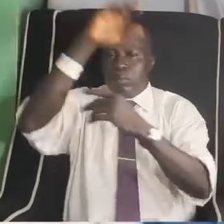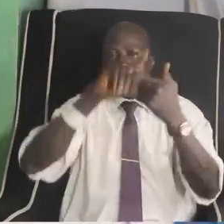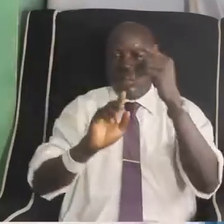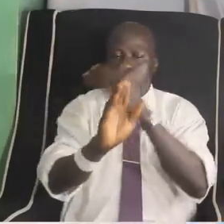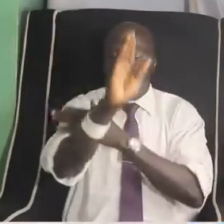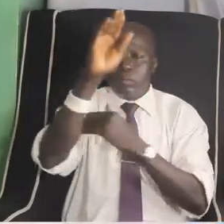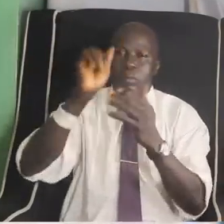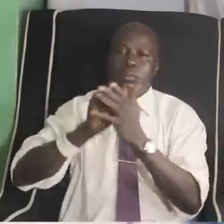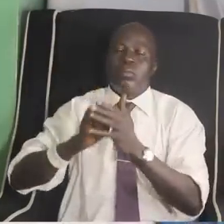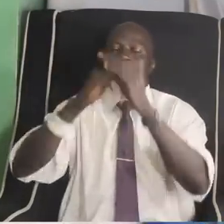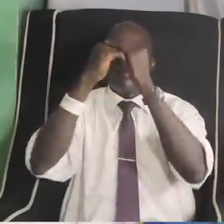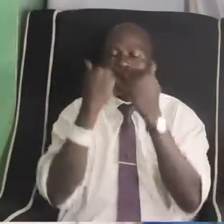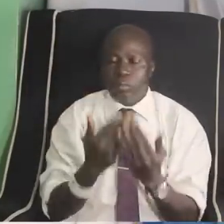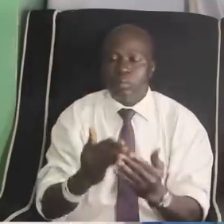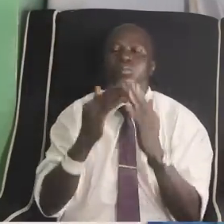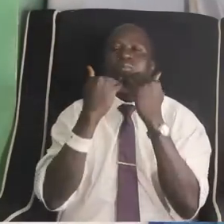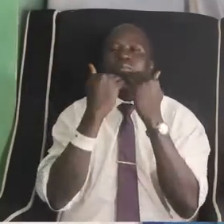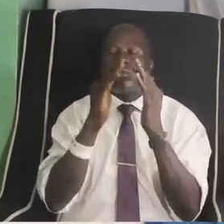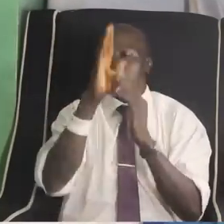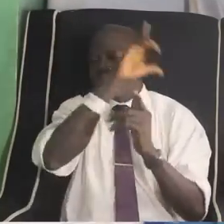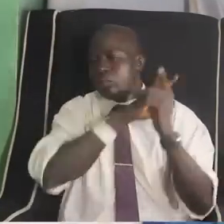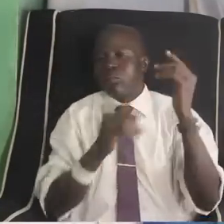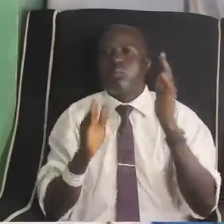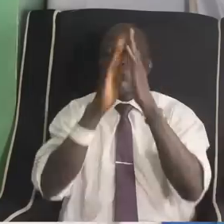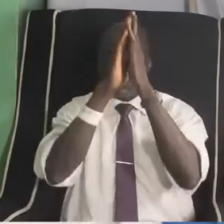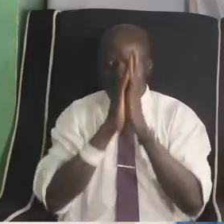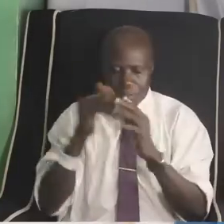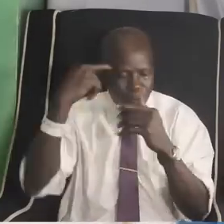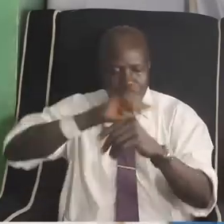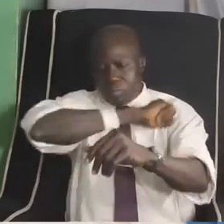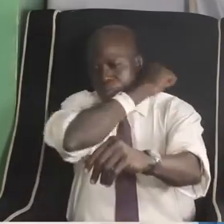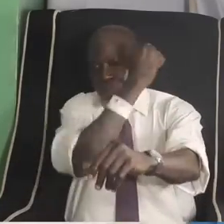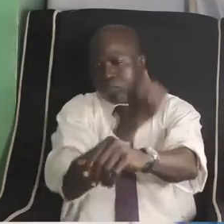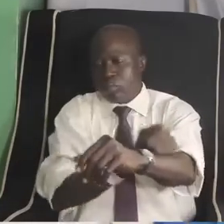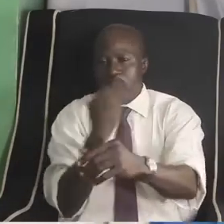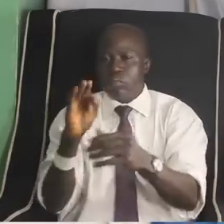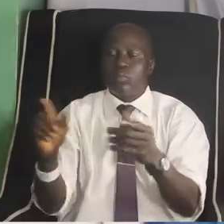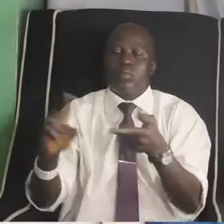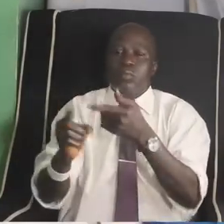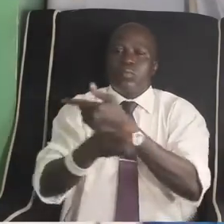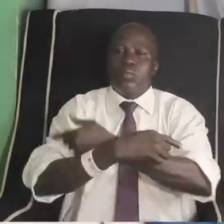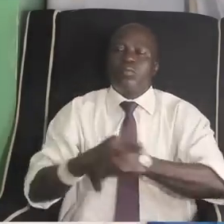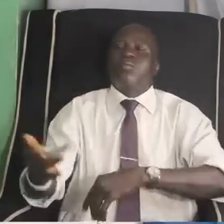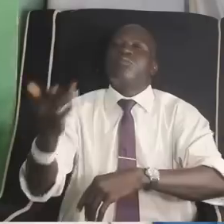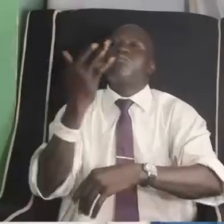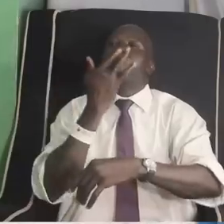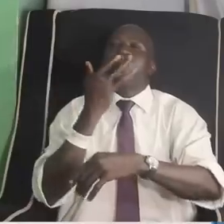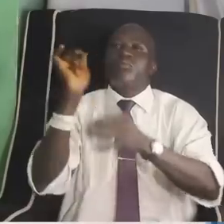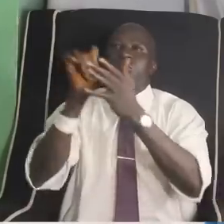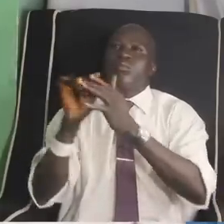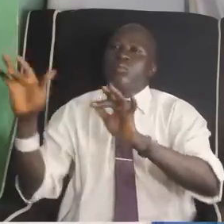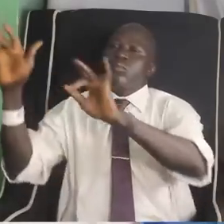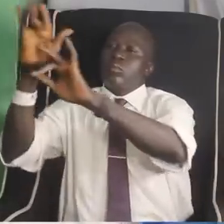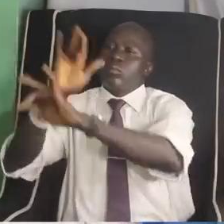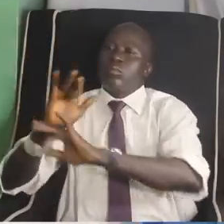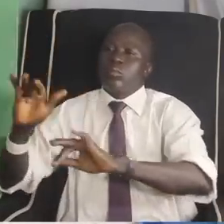Wave your hands to him. Appreciate him. For the authority of today. For his favor. For